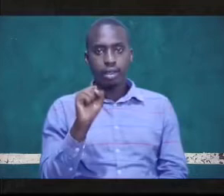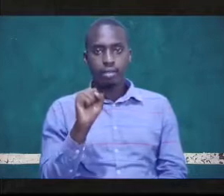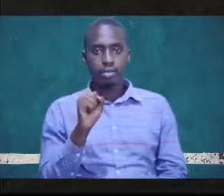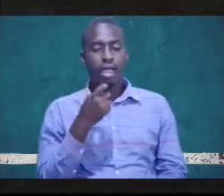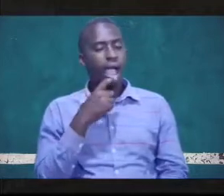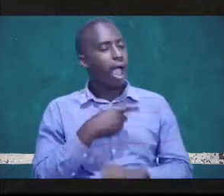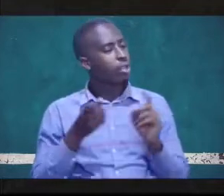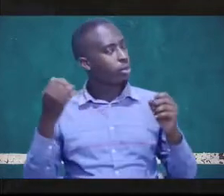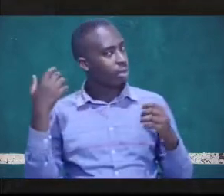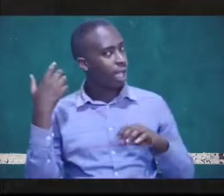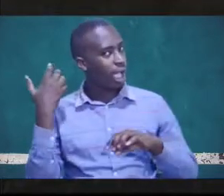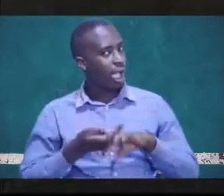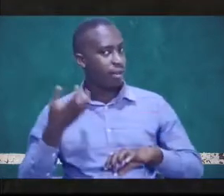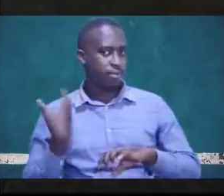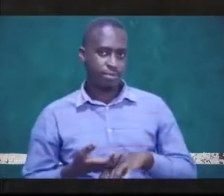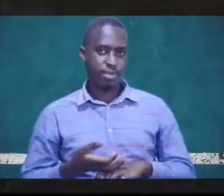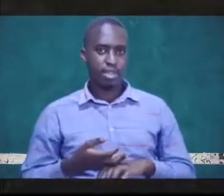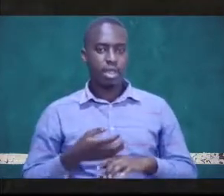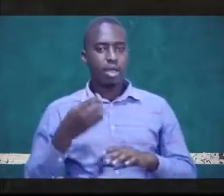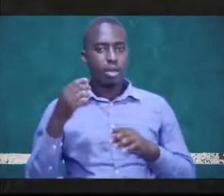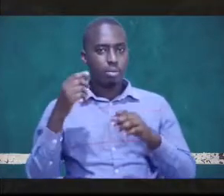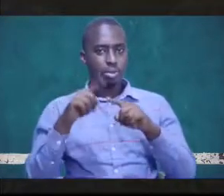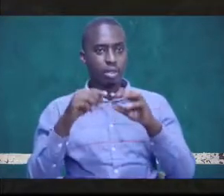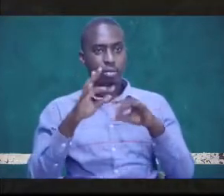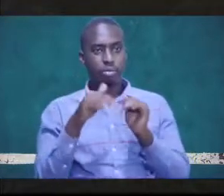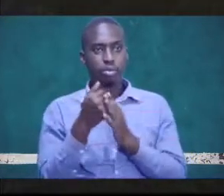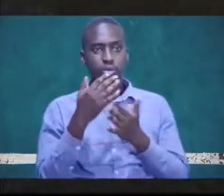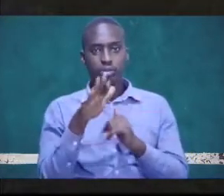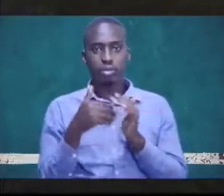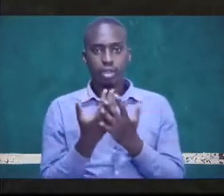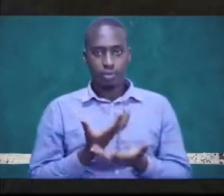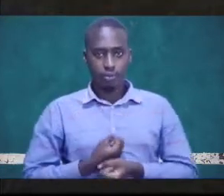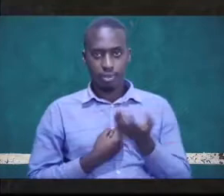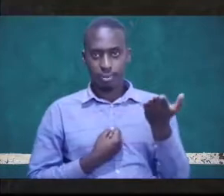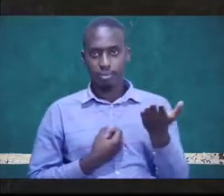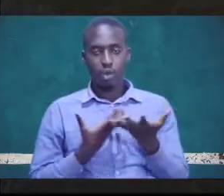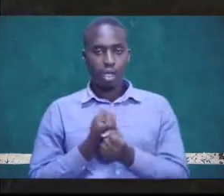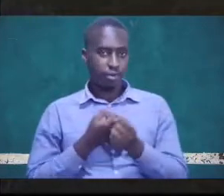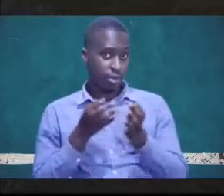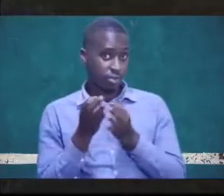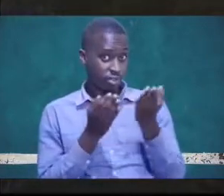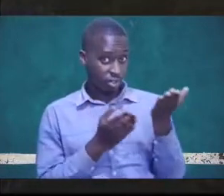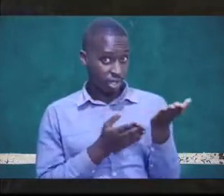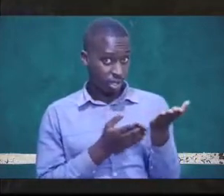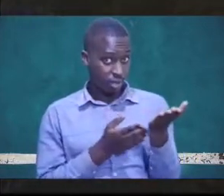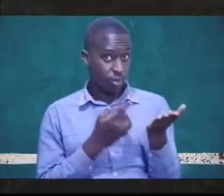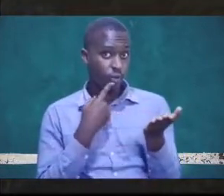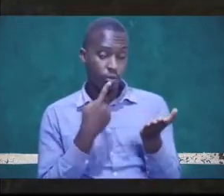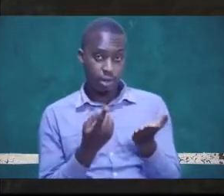heavy, according to what we have there. Now we have a definition there. It